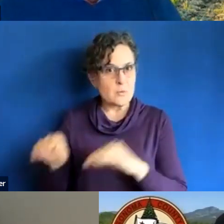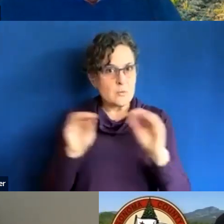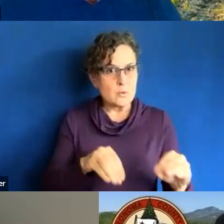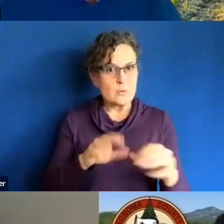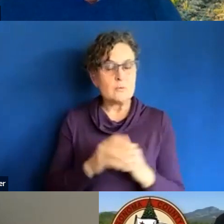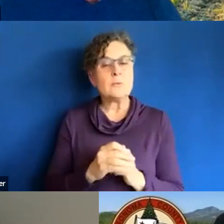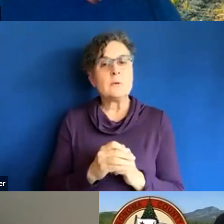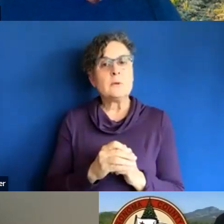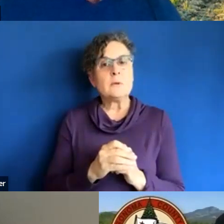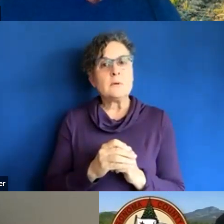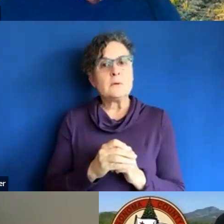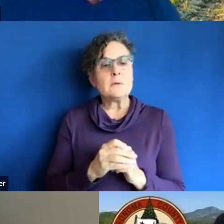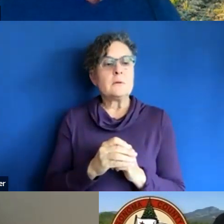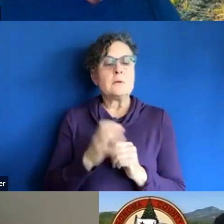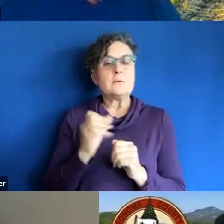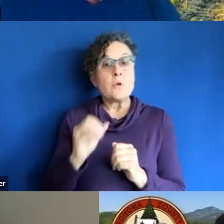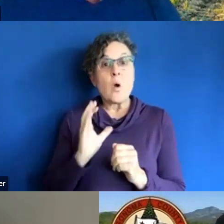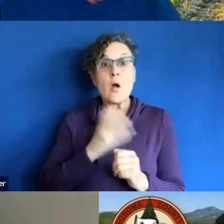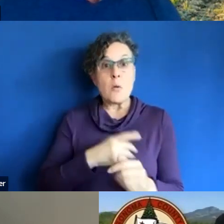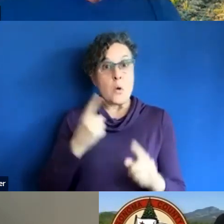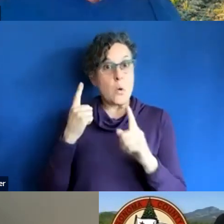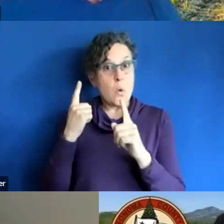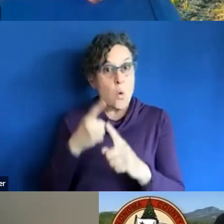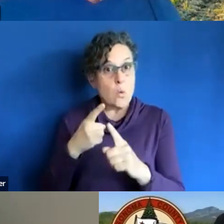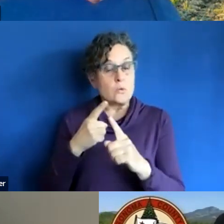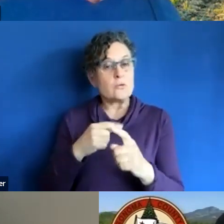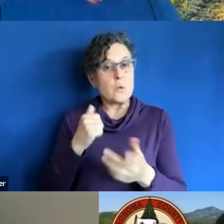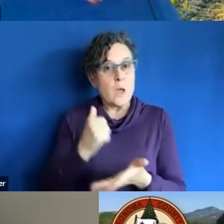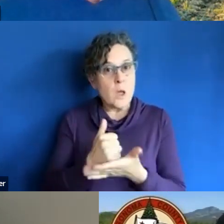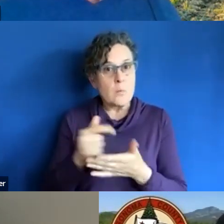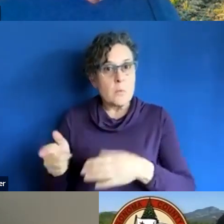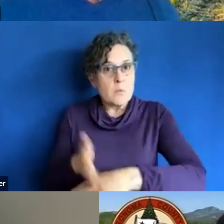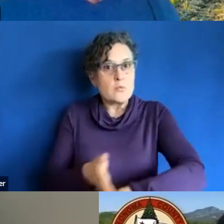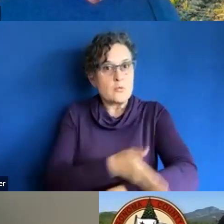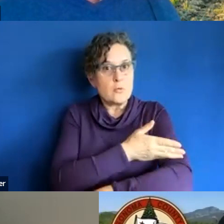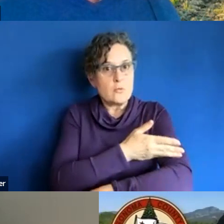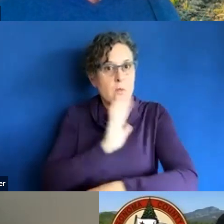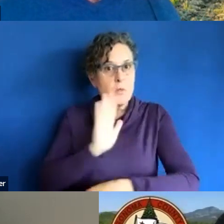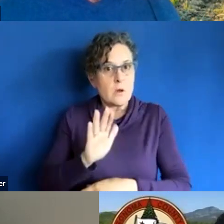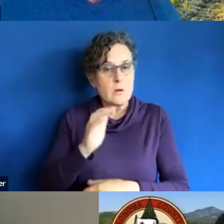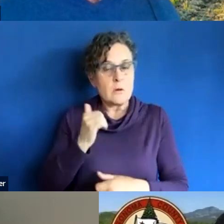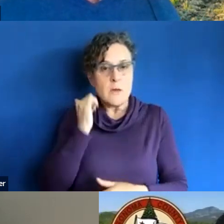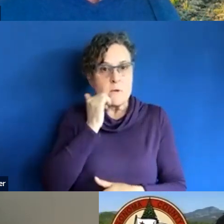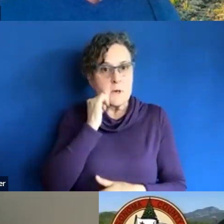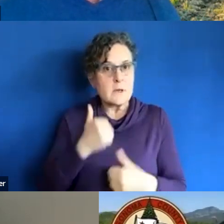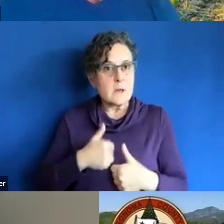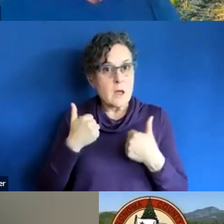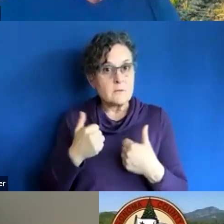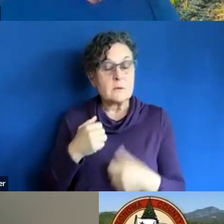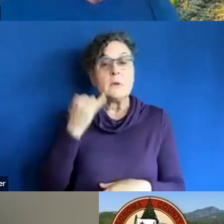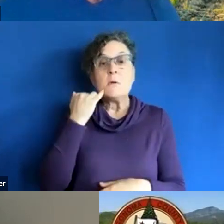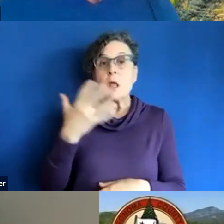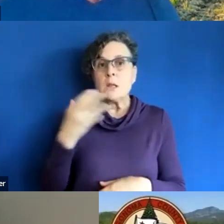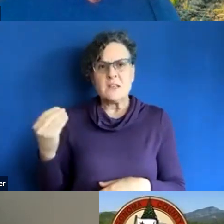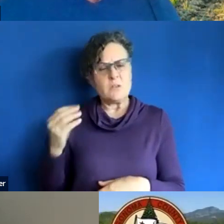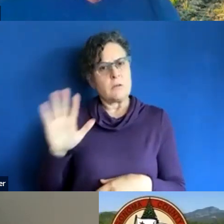plan to make their lives better. If they leave, then they're leaving on their